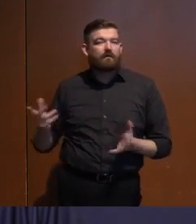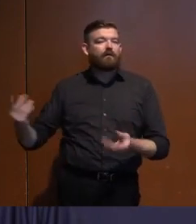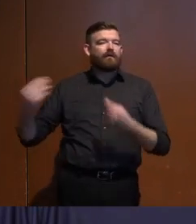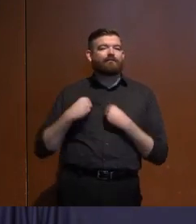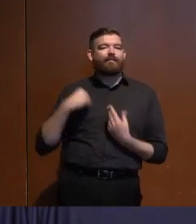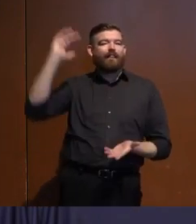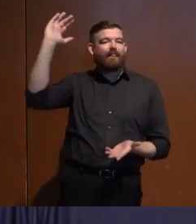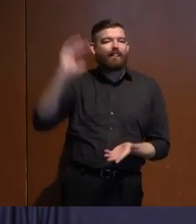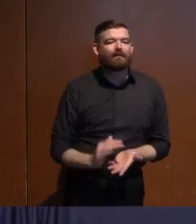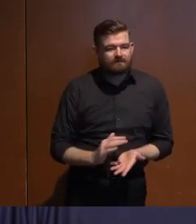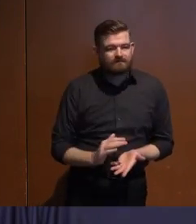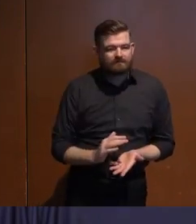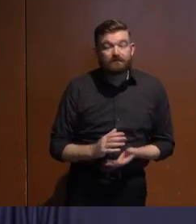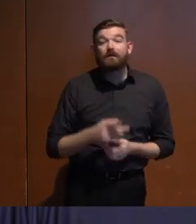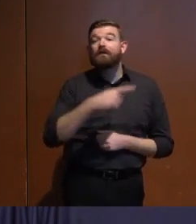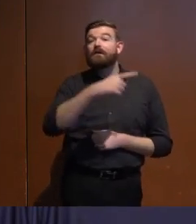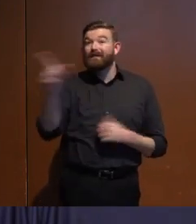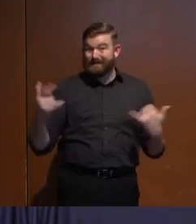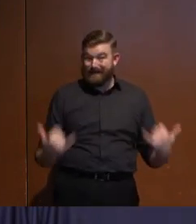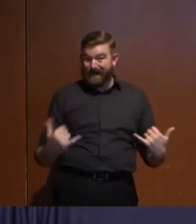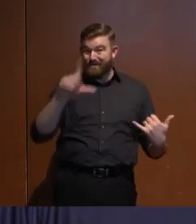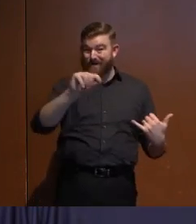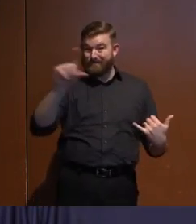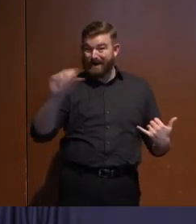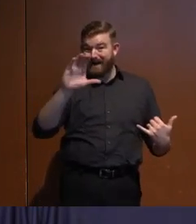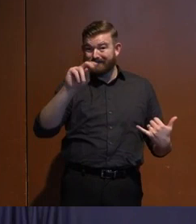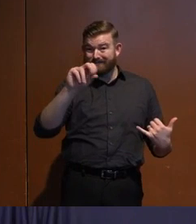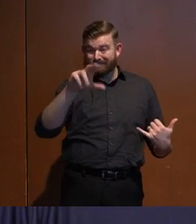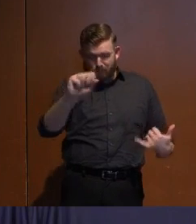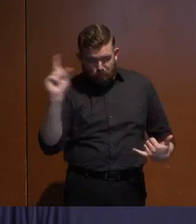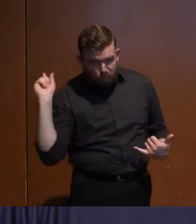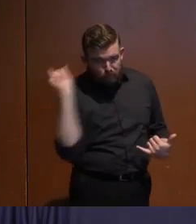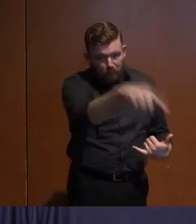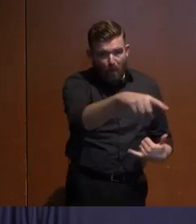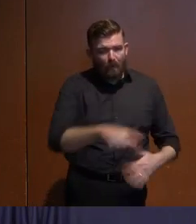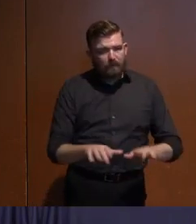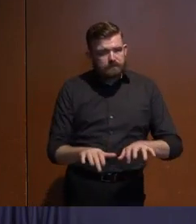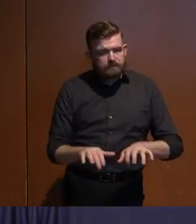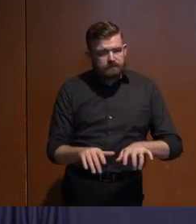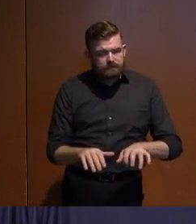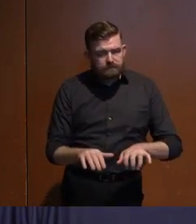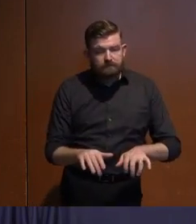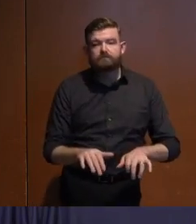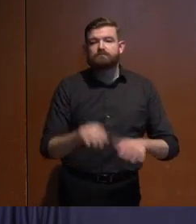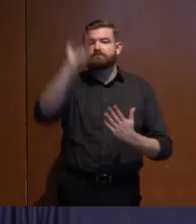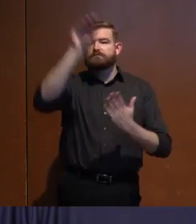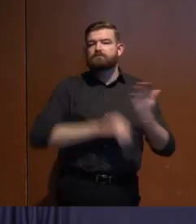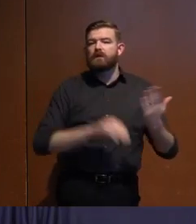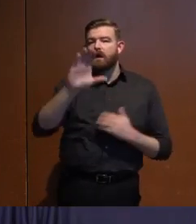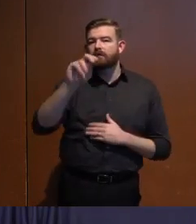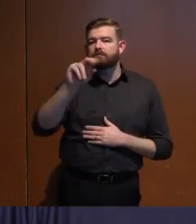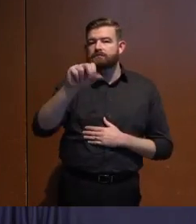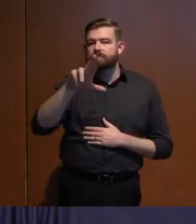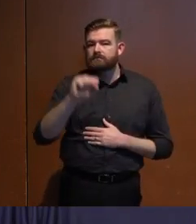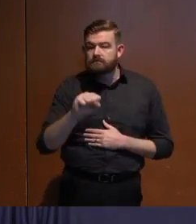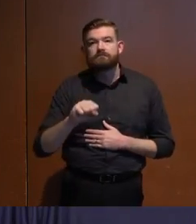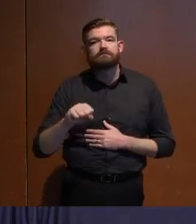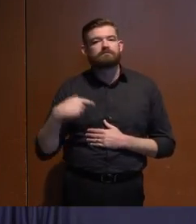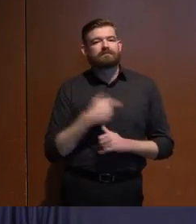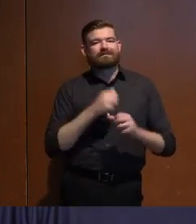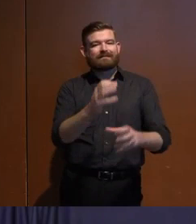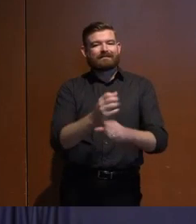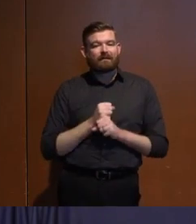census. The census is not just a number. It's how we as a state qualify for literally tens of billions